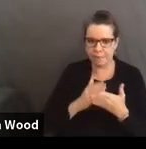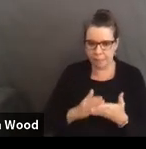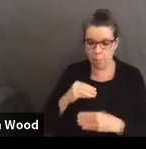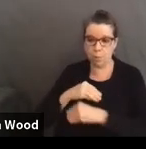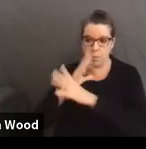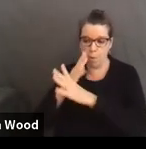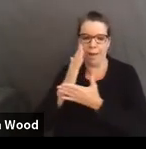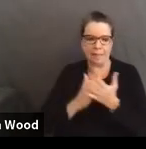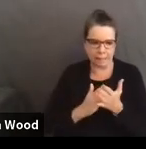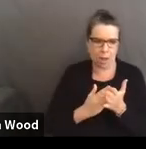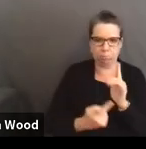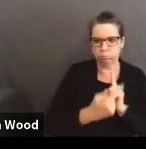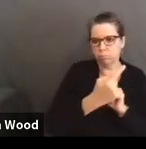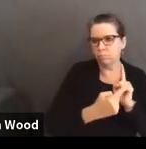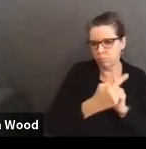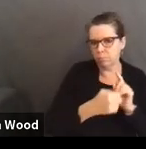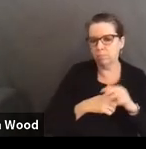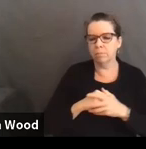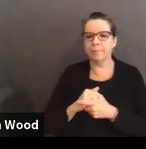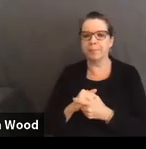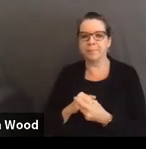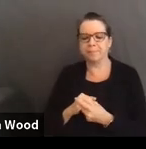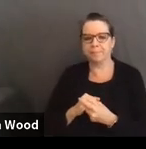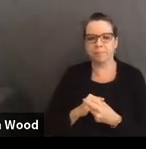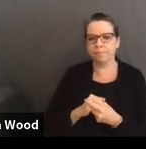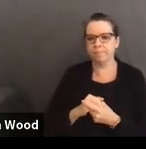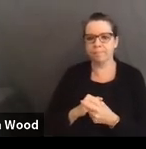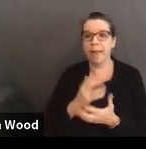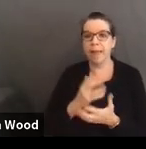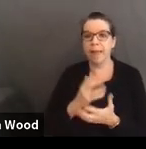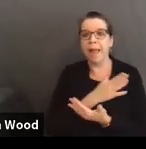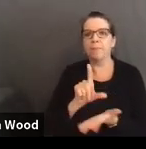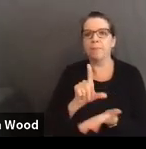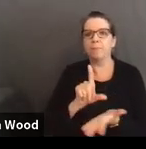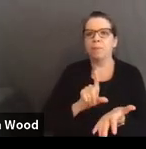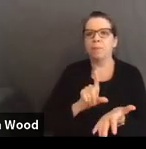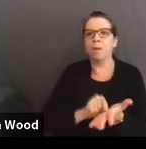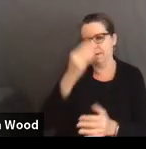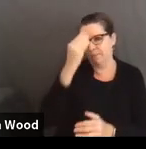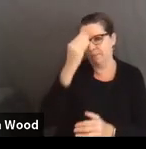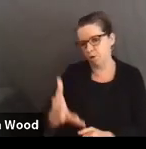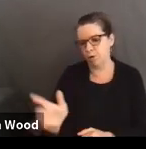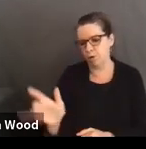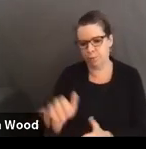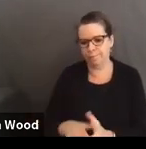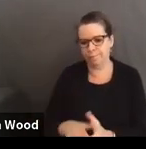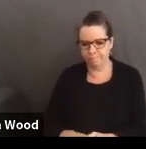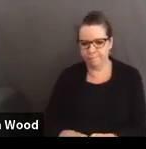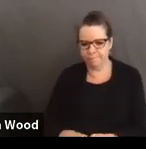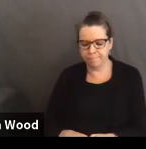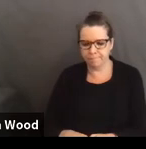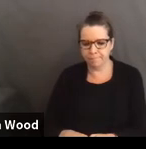remote virtual components and some printable components as we continue to work on connectivity